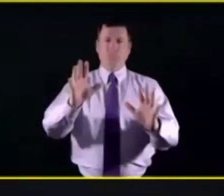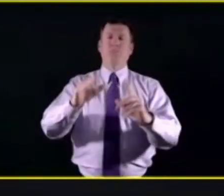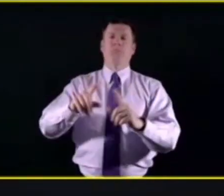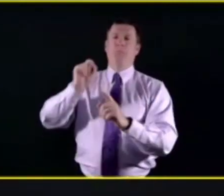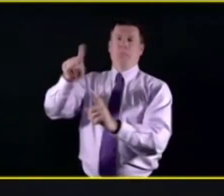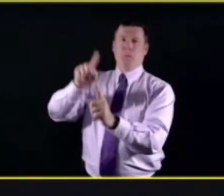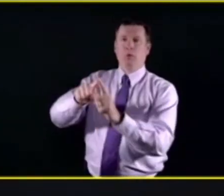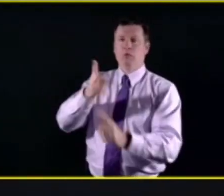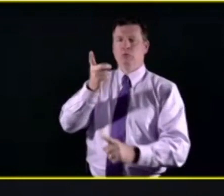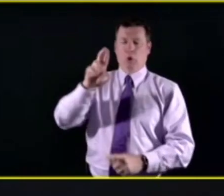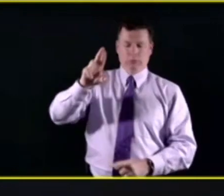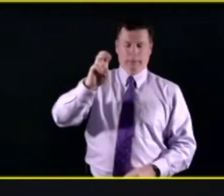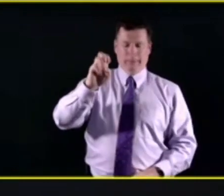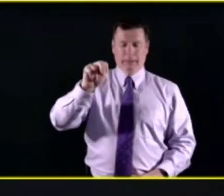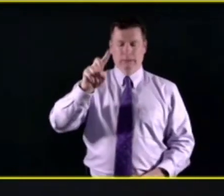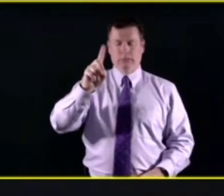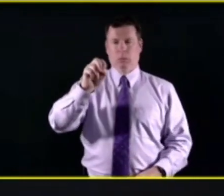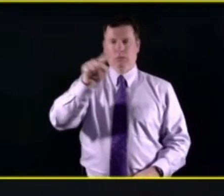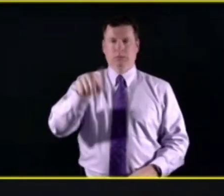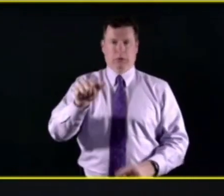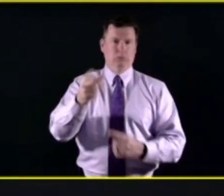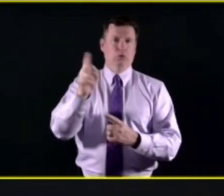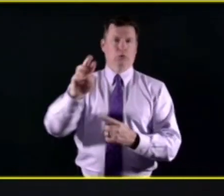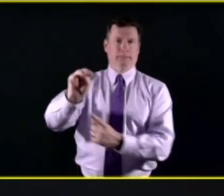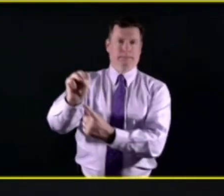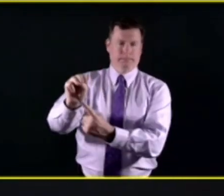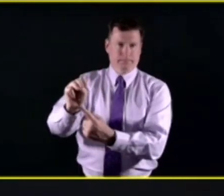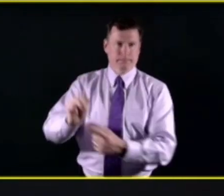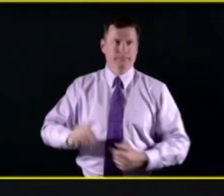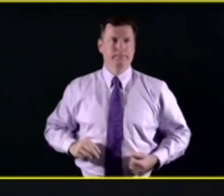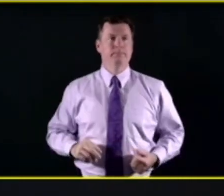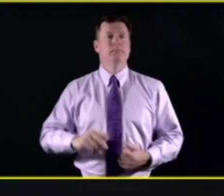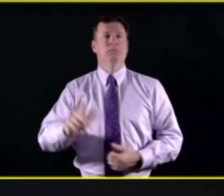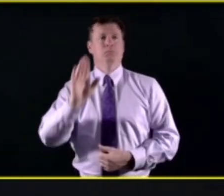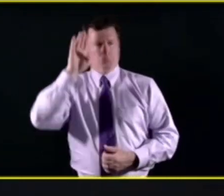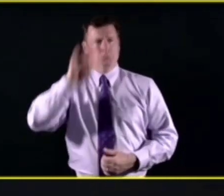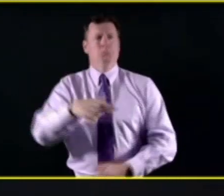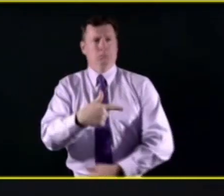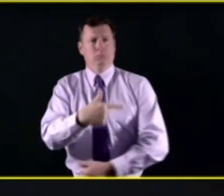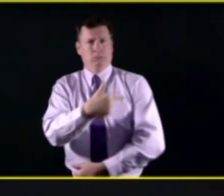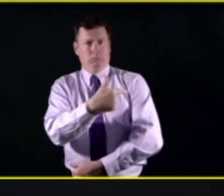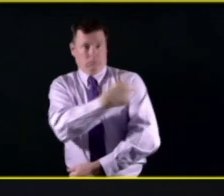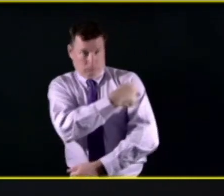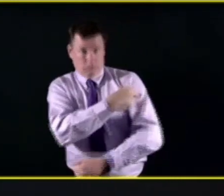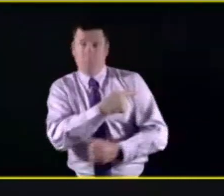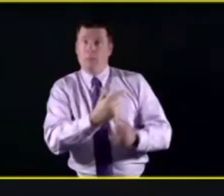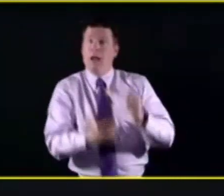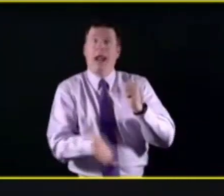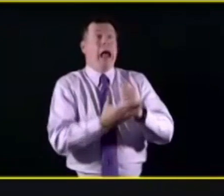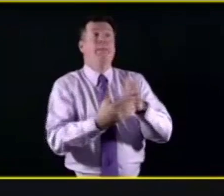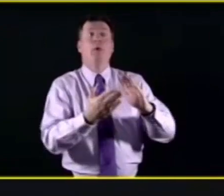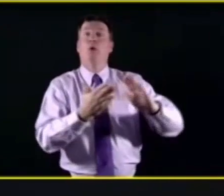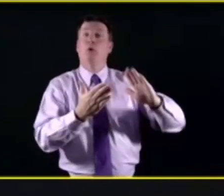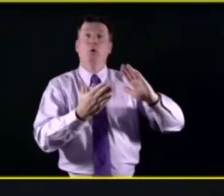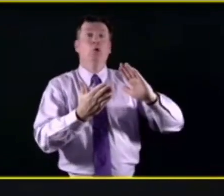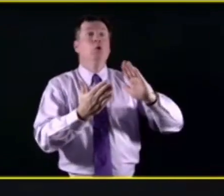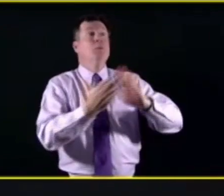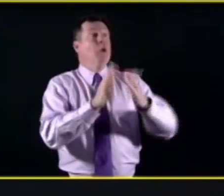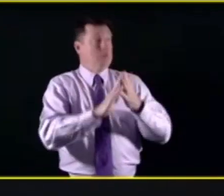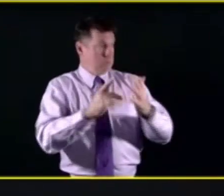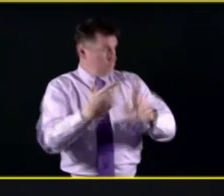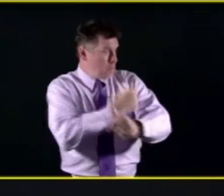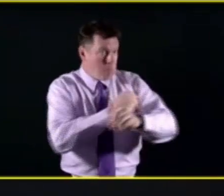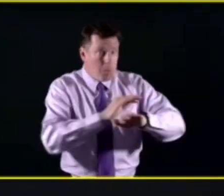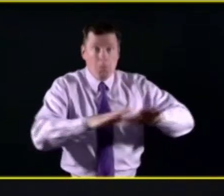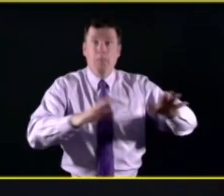to get back on its feet is by testing. And we have to reach a certain capacity to test in Monroe County and